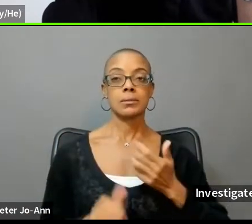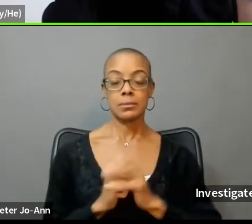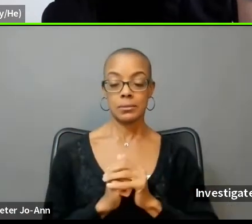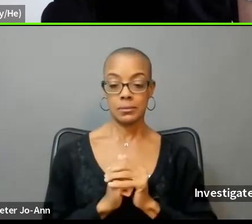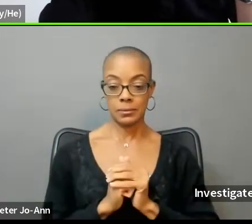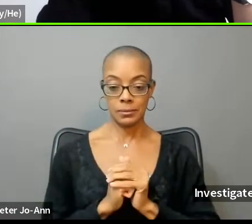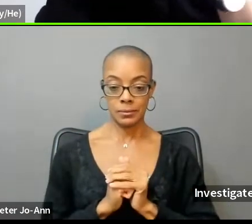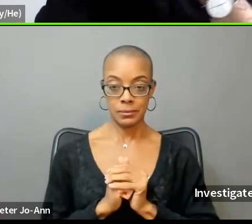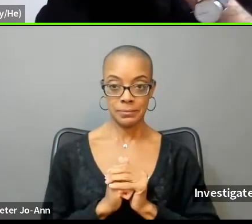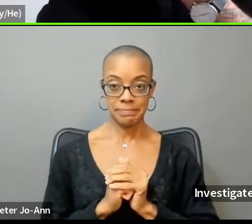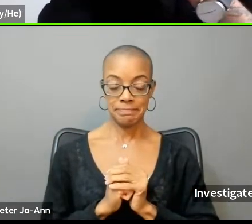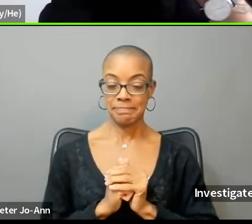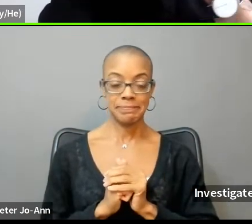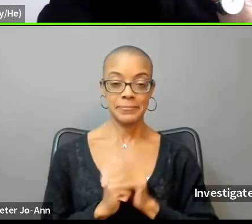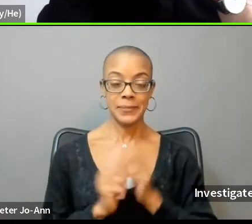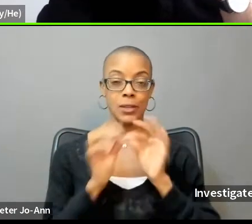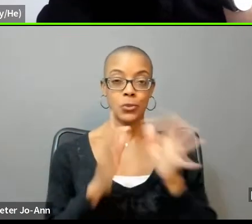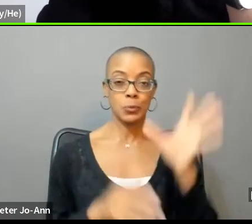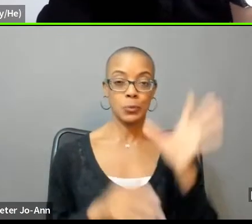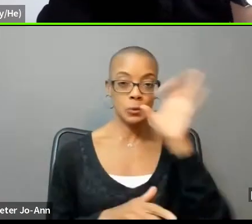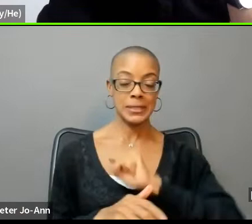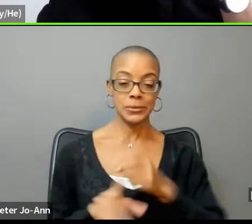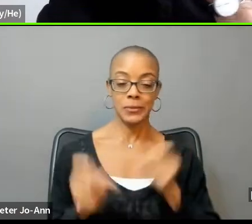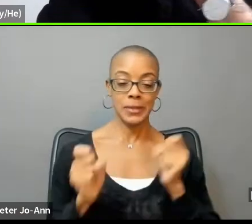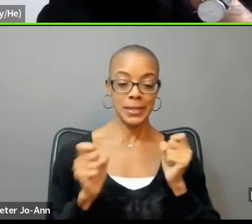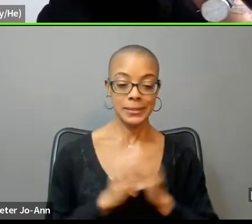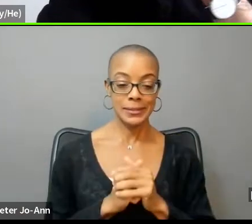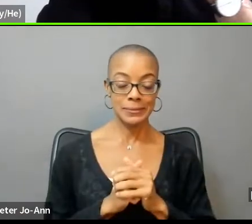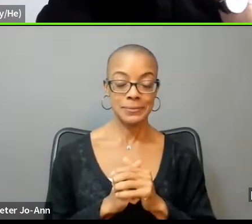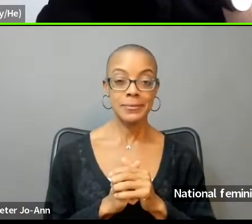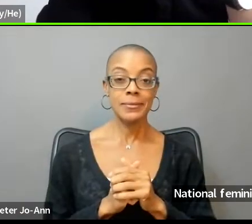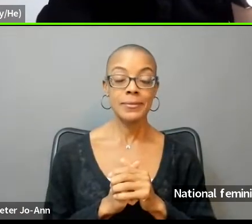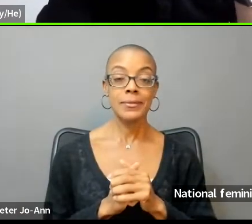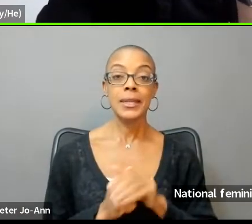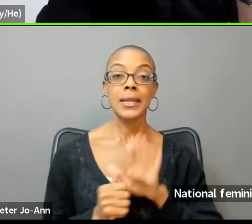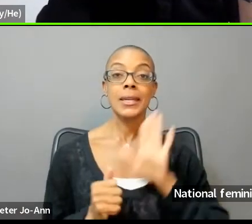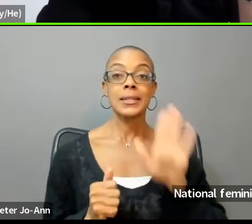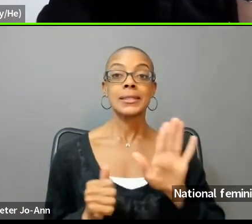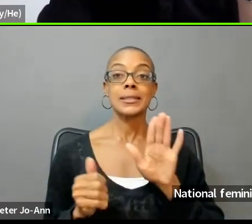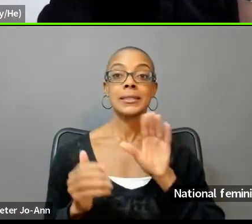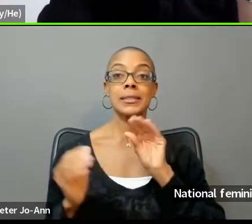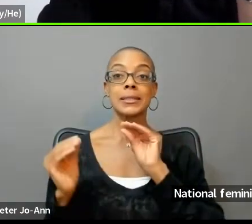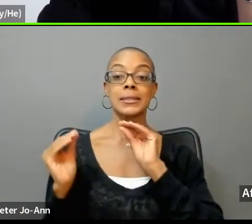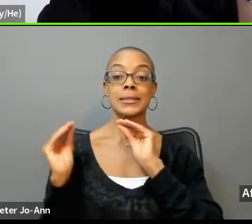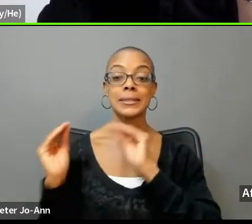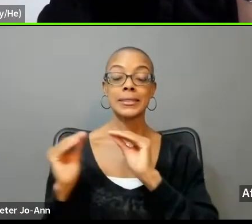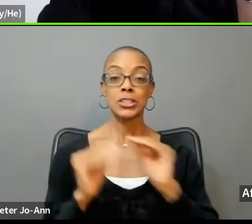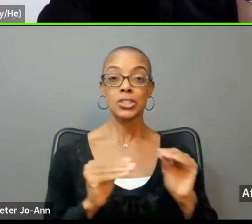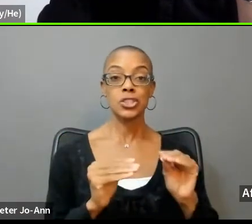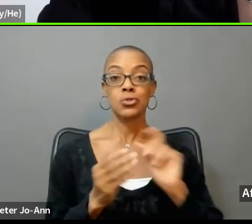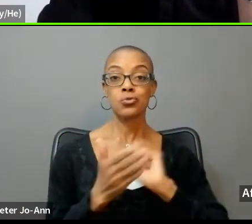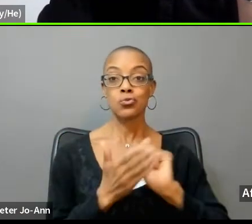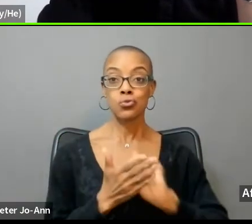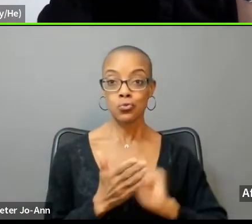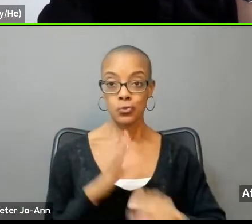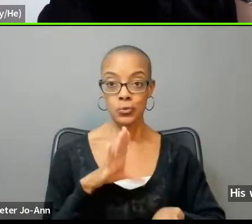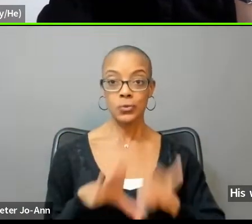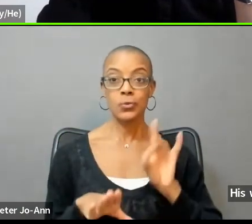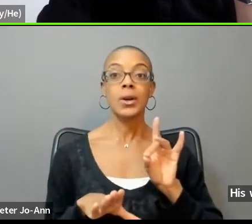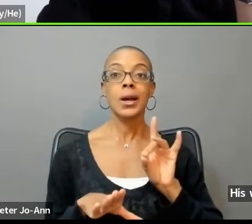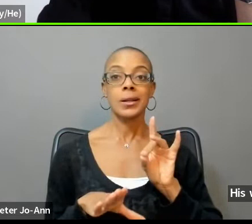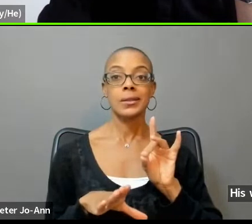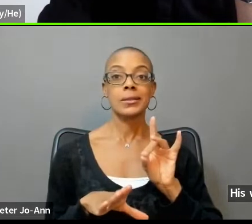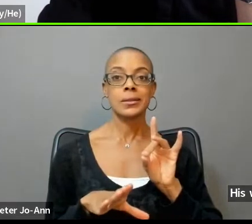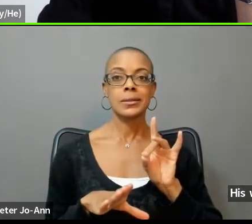Afro-Asian intimacy. His writings can be found in the Starbroke News, Gay